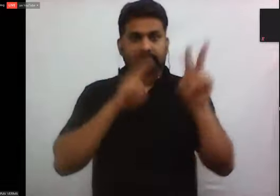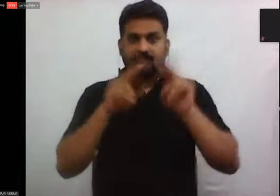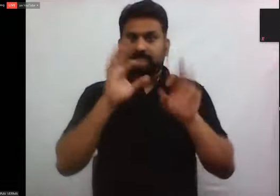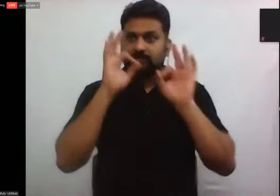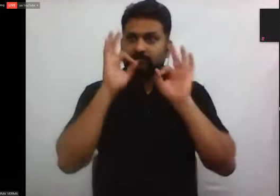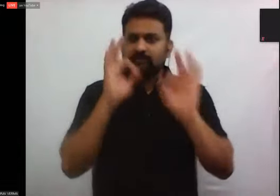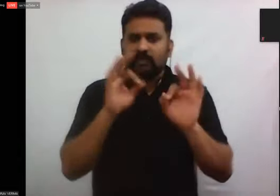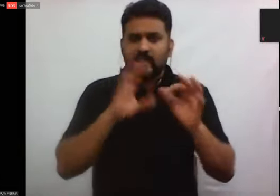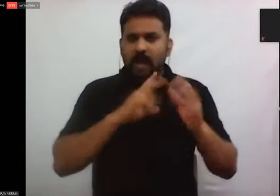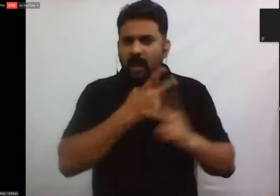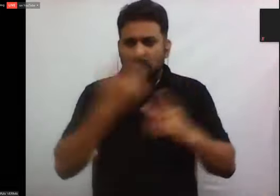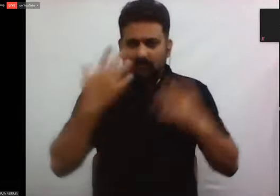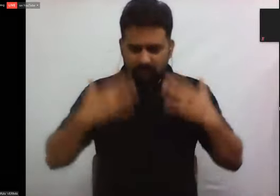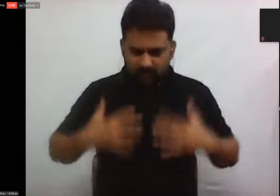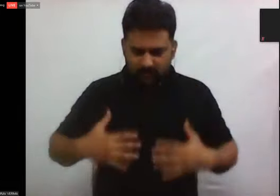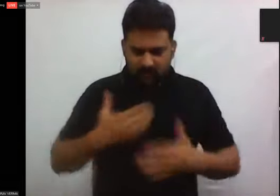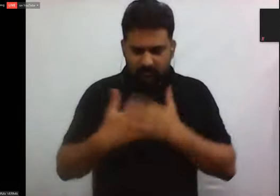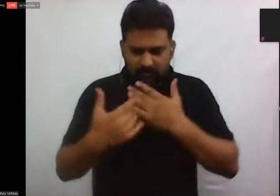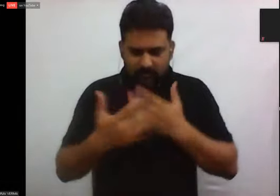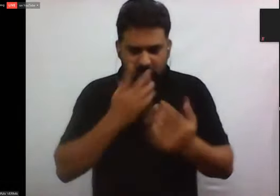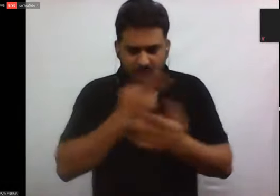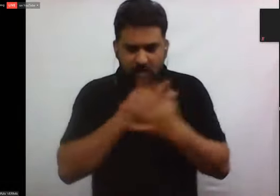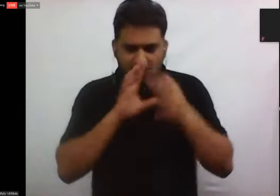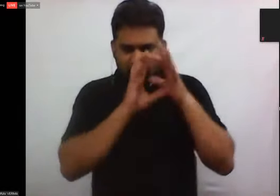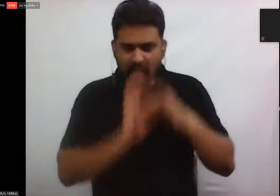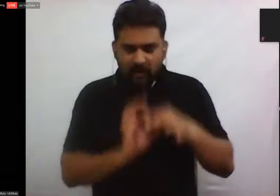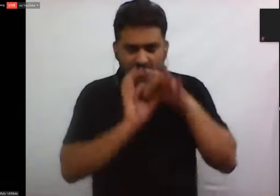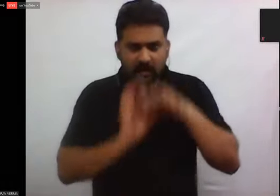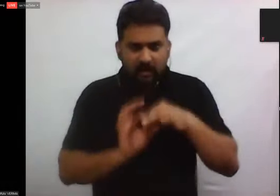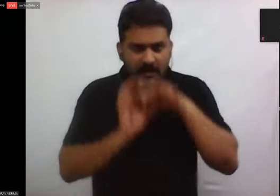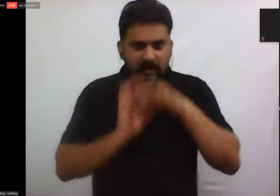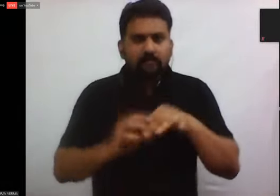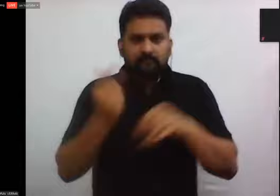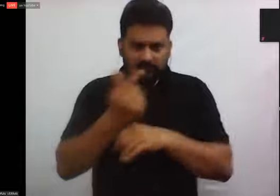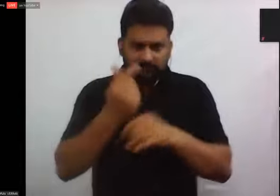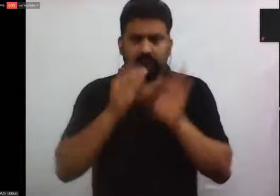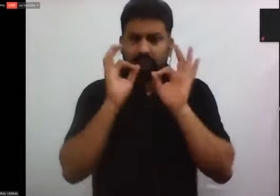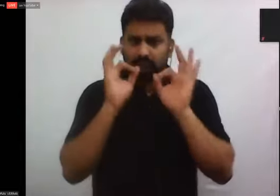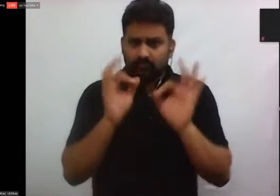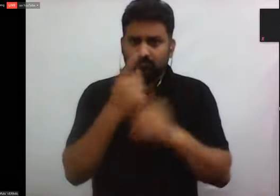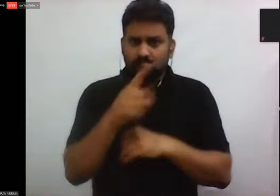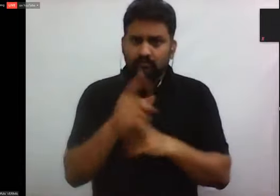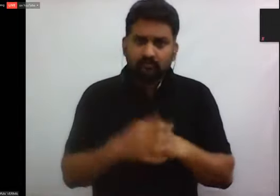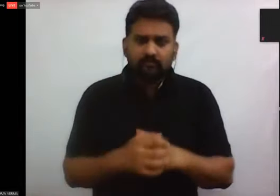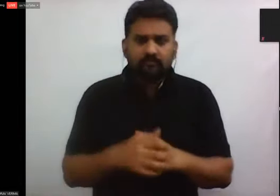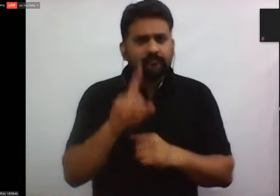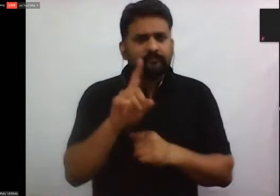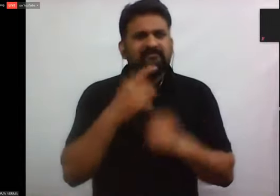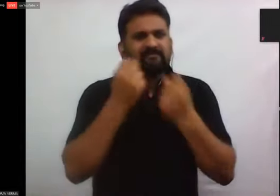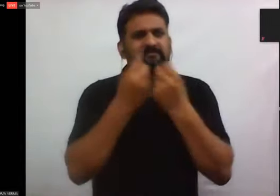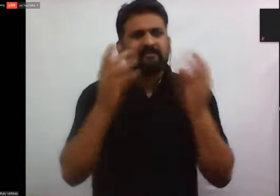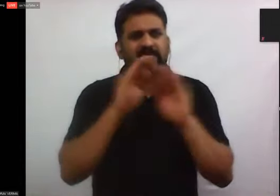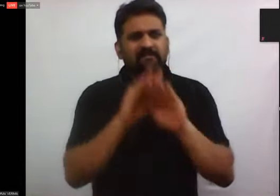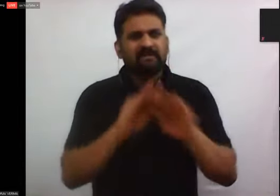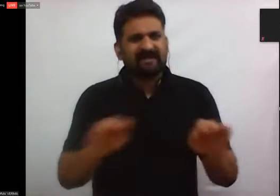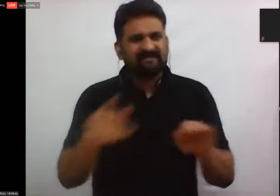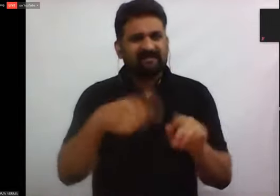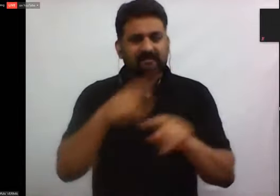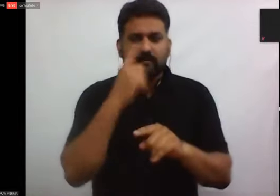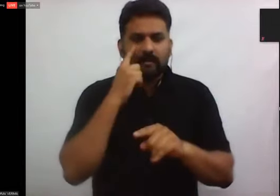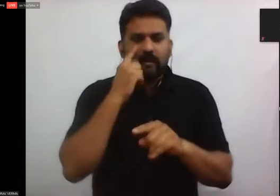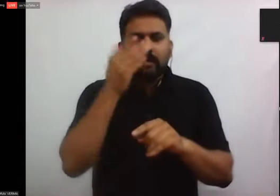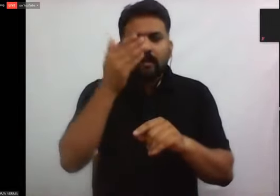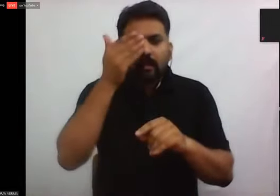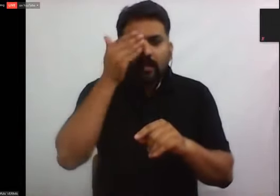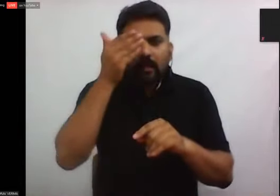used with best functions when combined with the other sensory systems. Yeah. But many time in children with low vision, and I